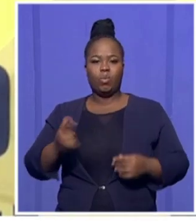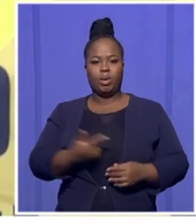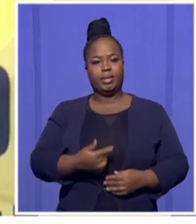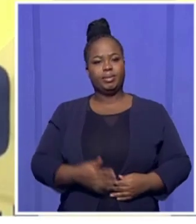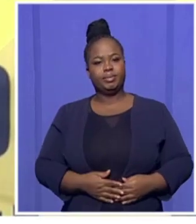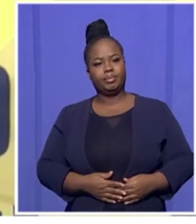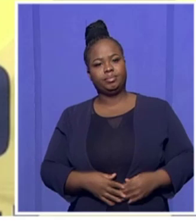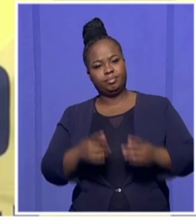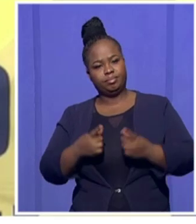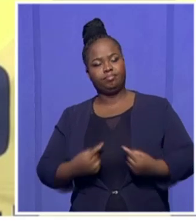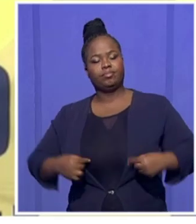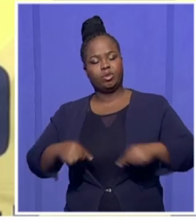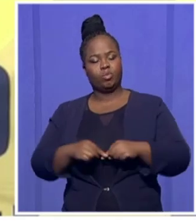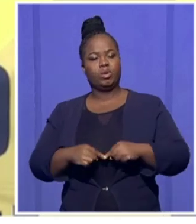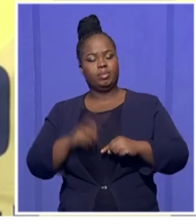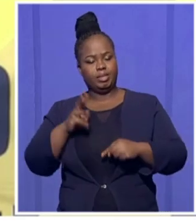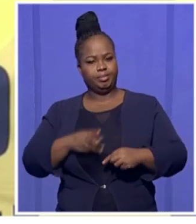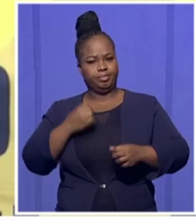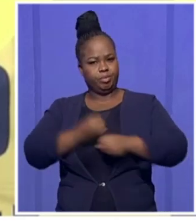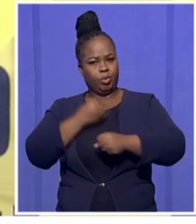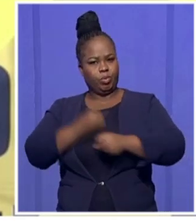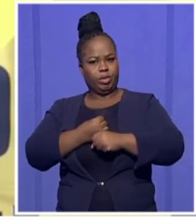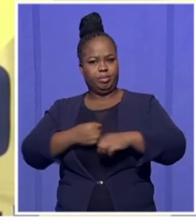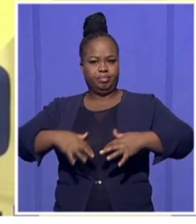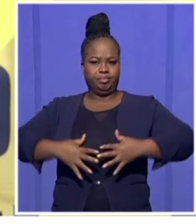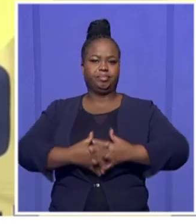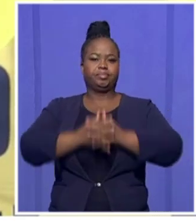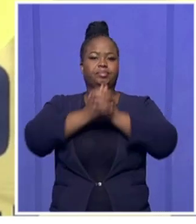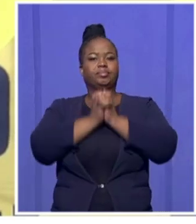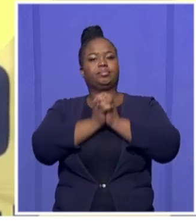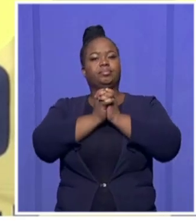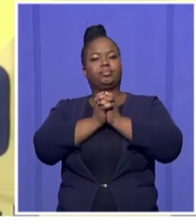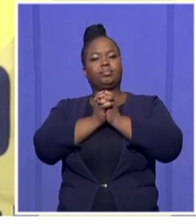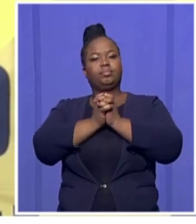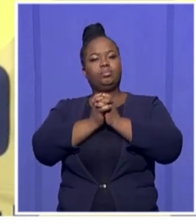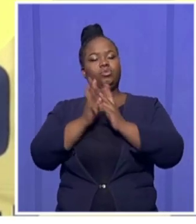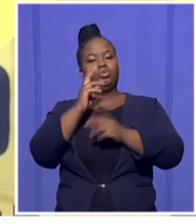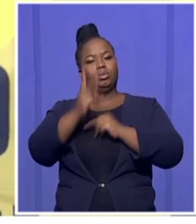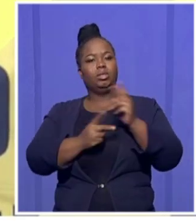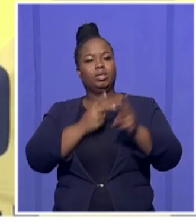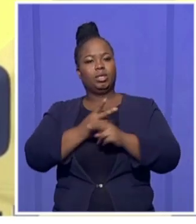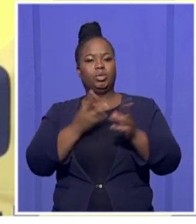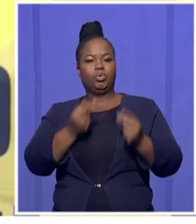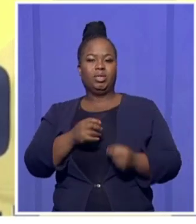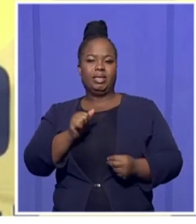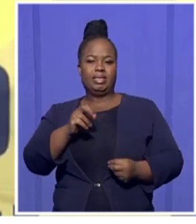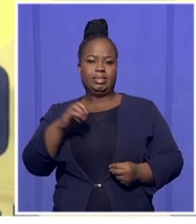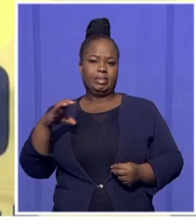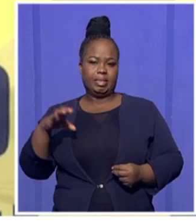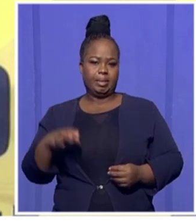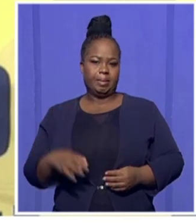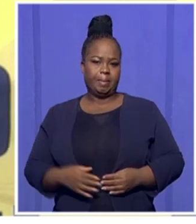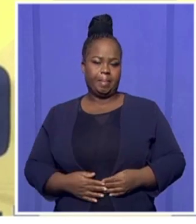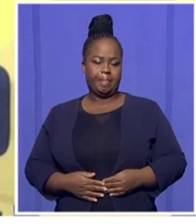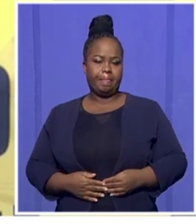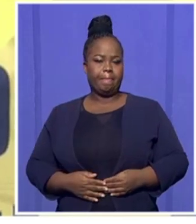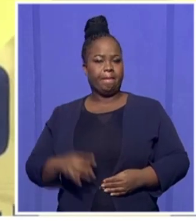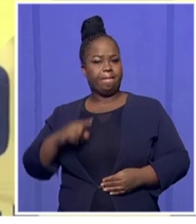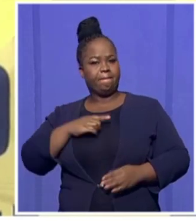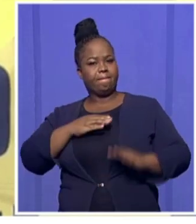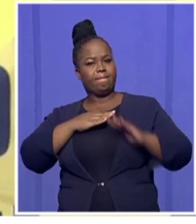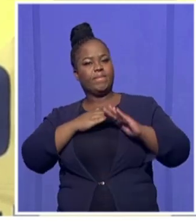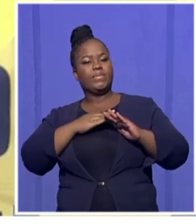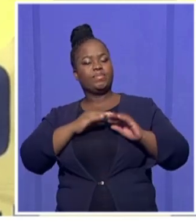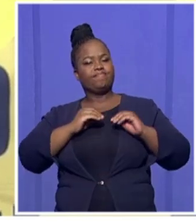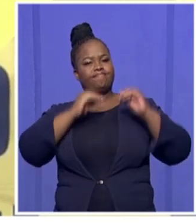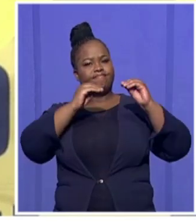Let us work tirelessly towards the unity and renewal of the ANC, to defend and advance South